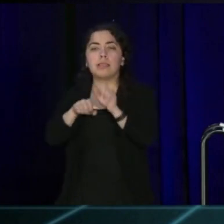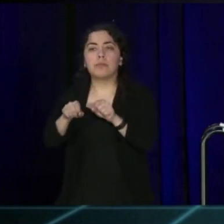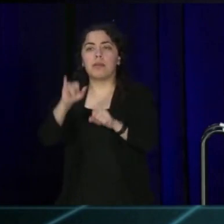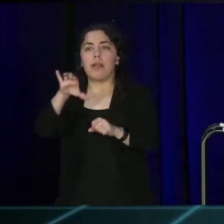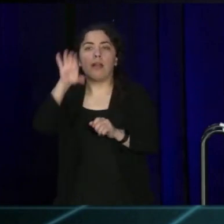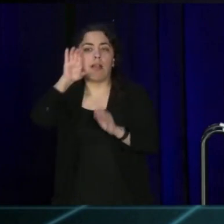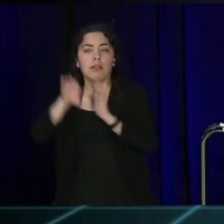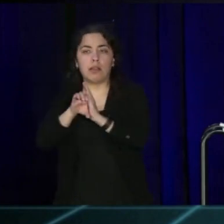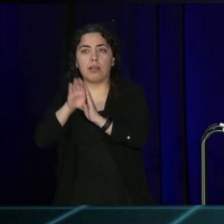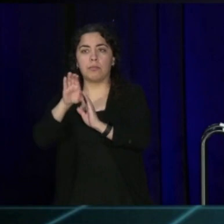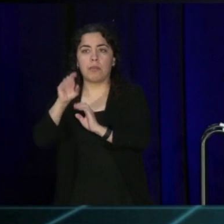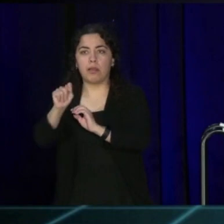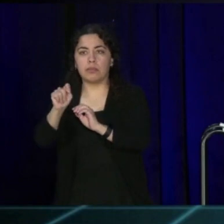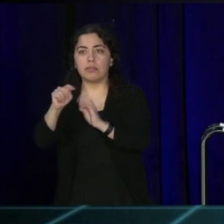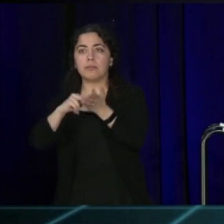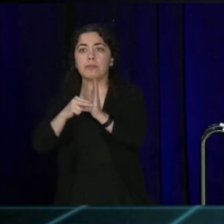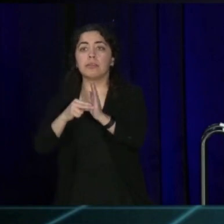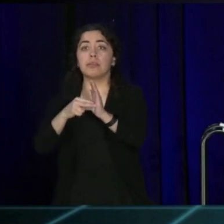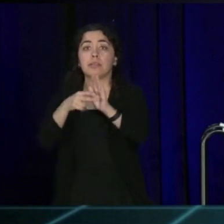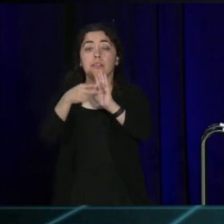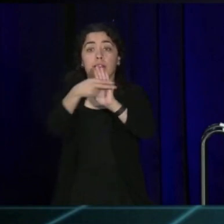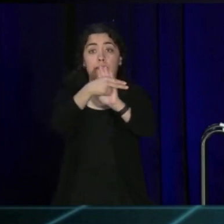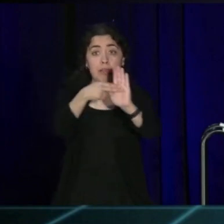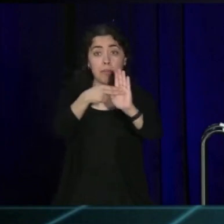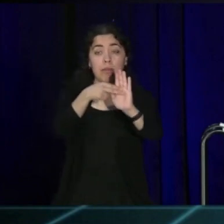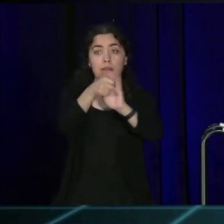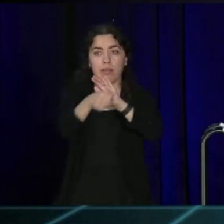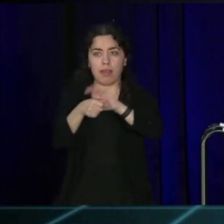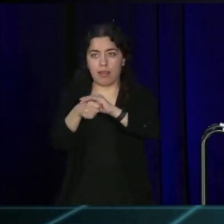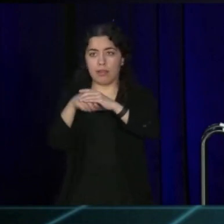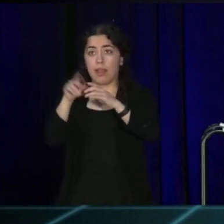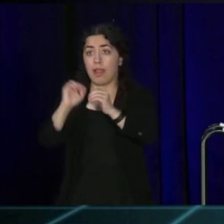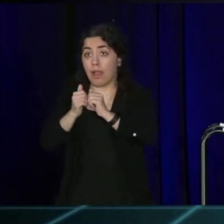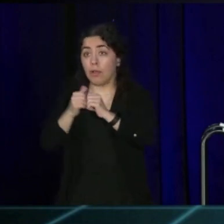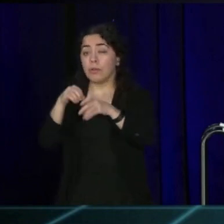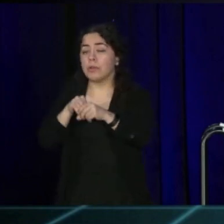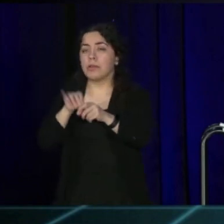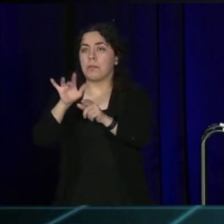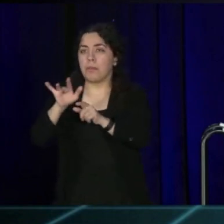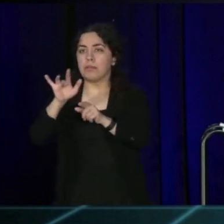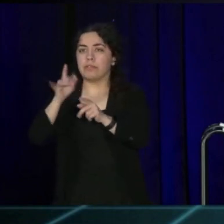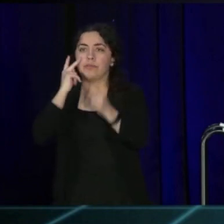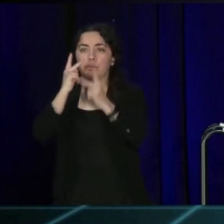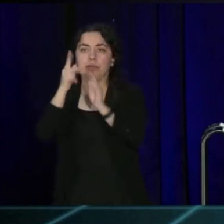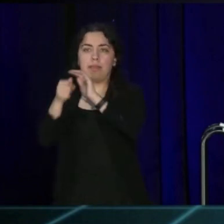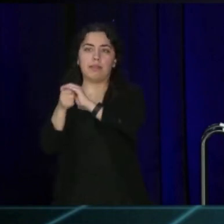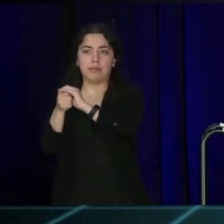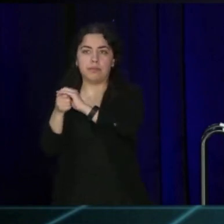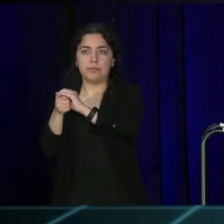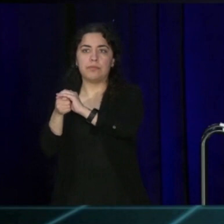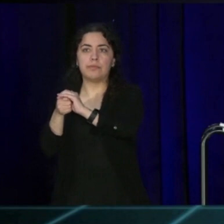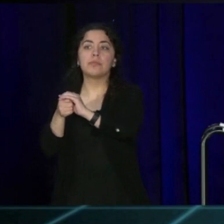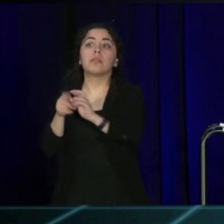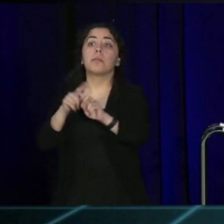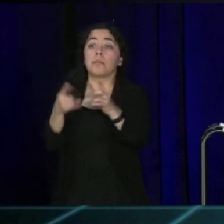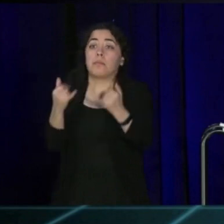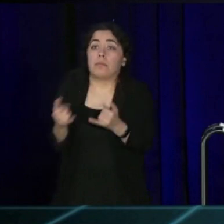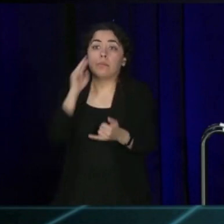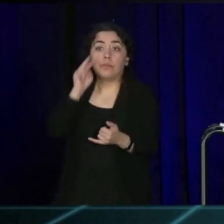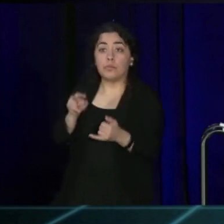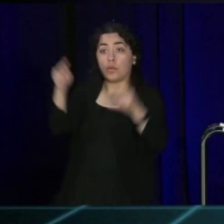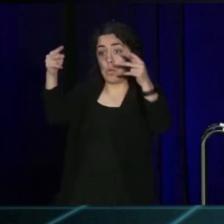hide label within the button using visually hidden. But now, if we actually look in our code, we